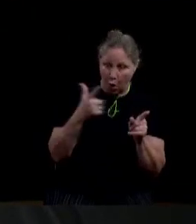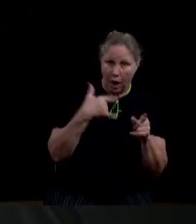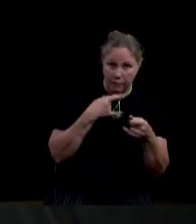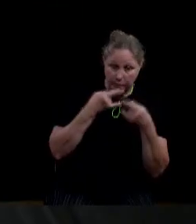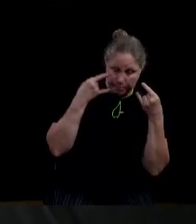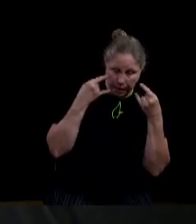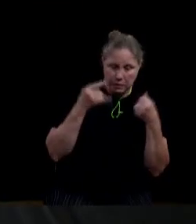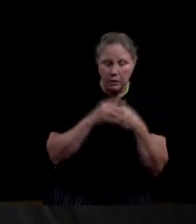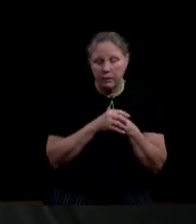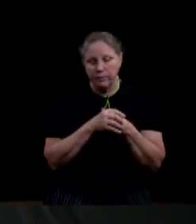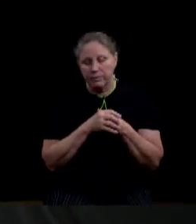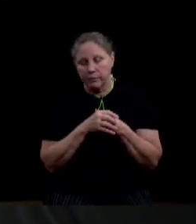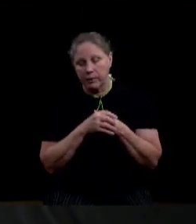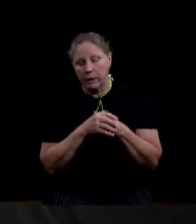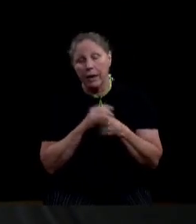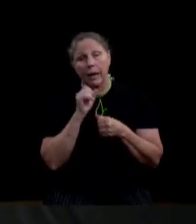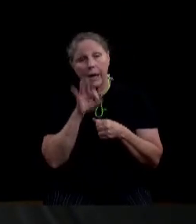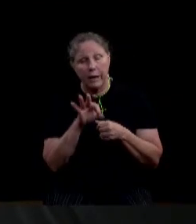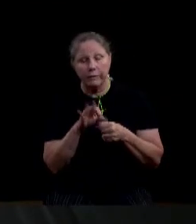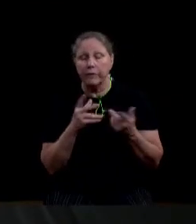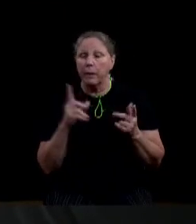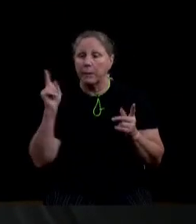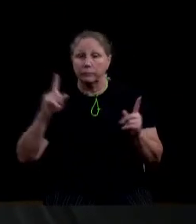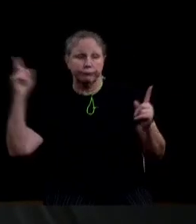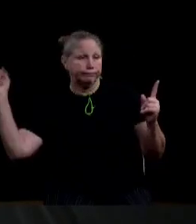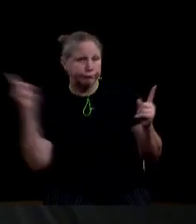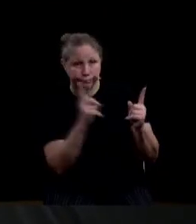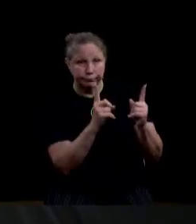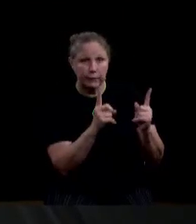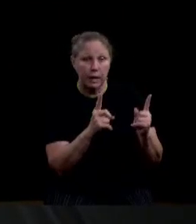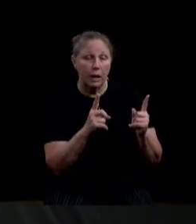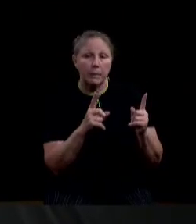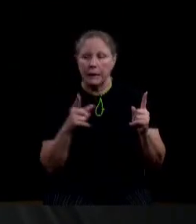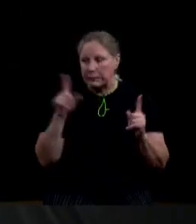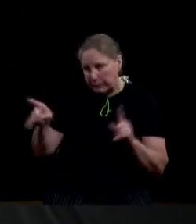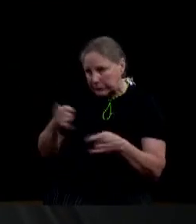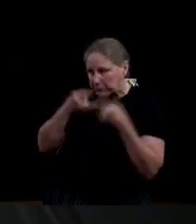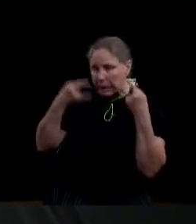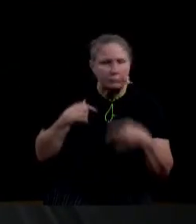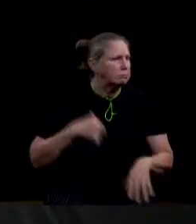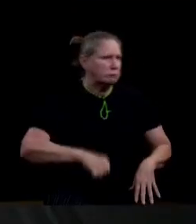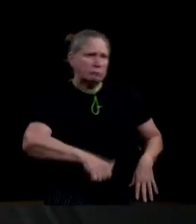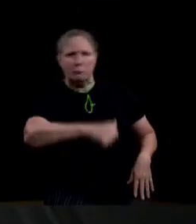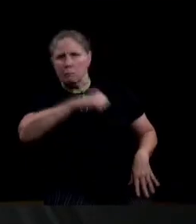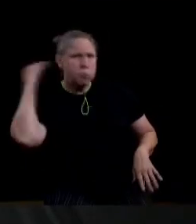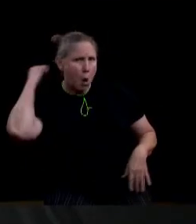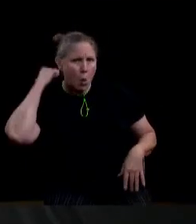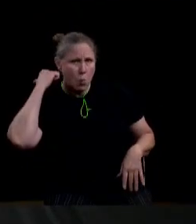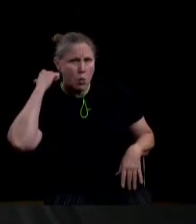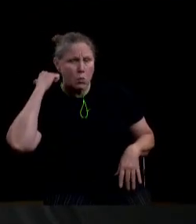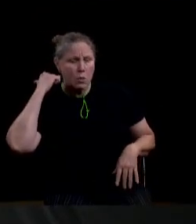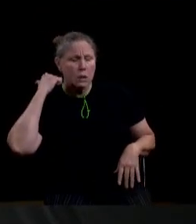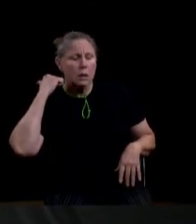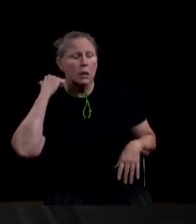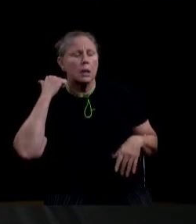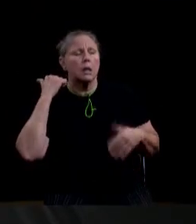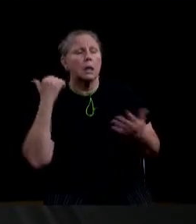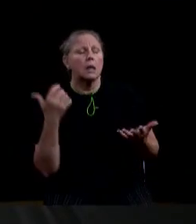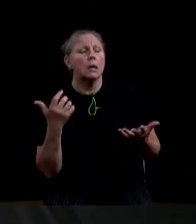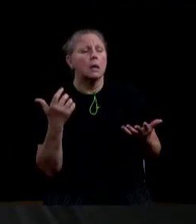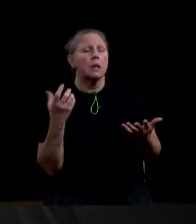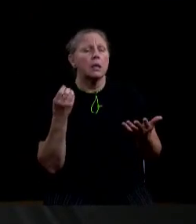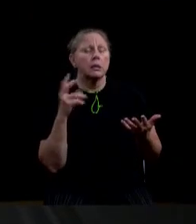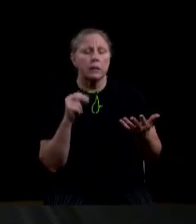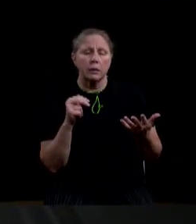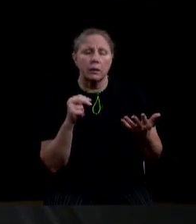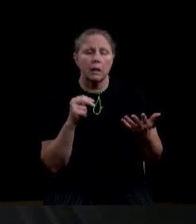person refuses to wear a mask when they enter the business, then we certainly don't want folks to